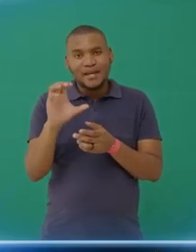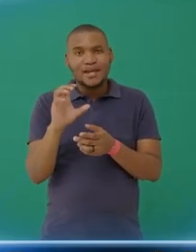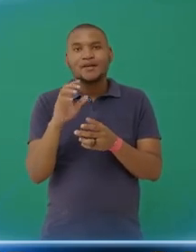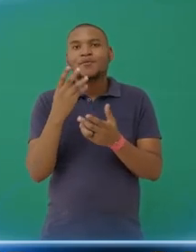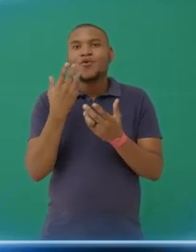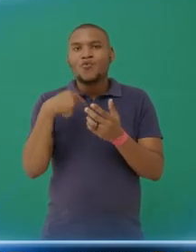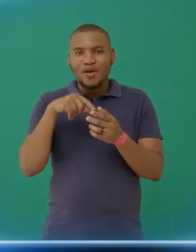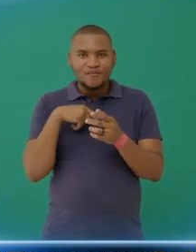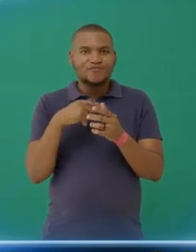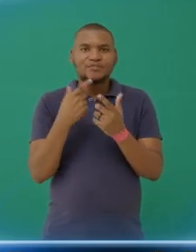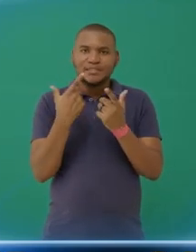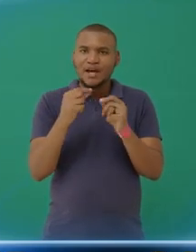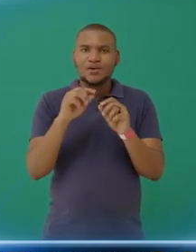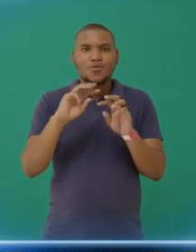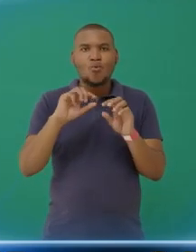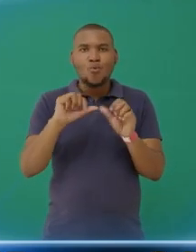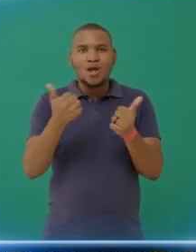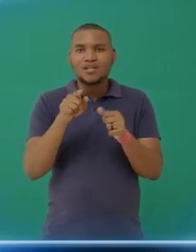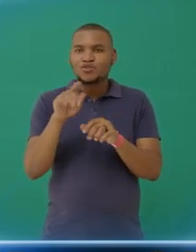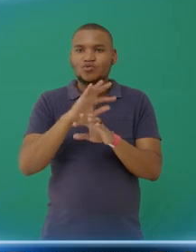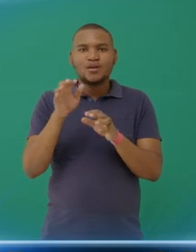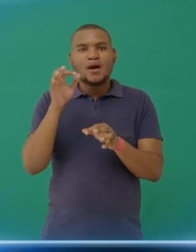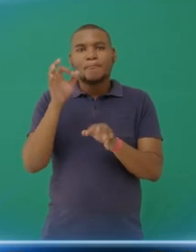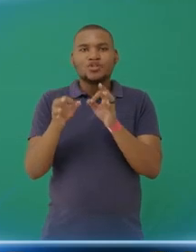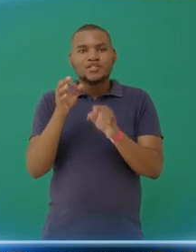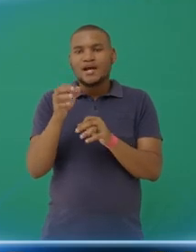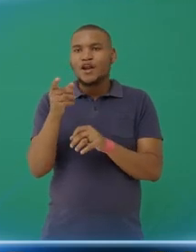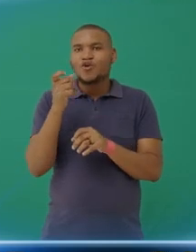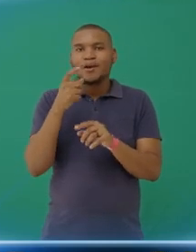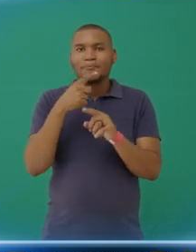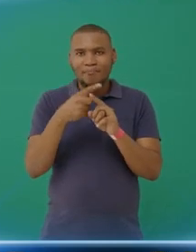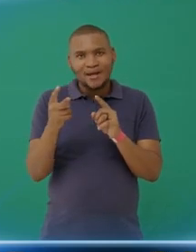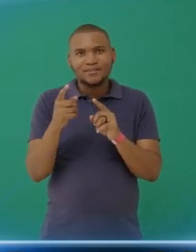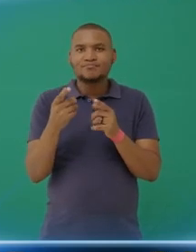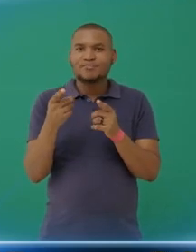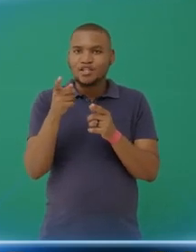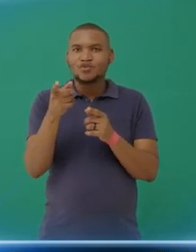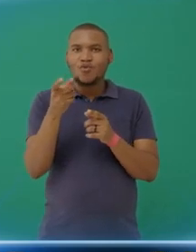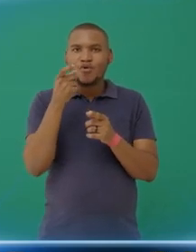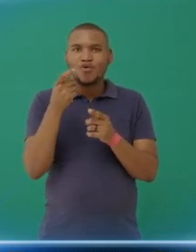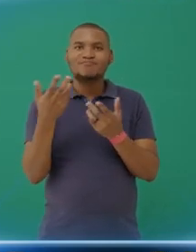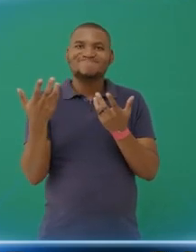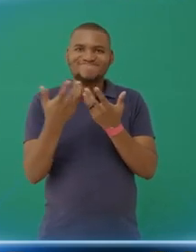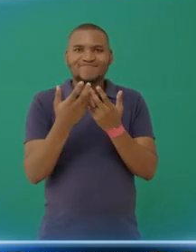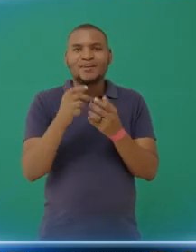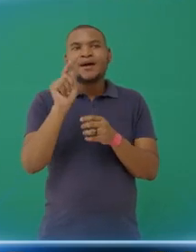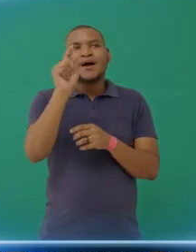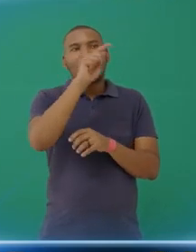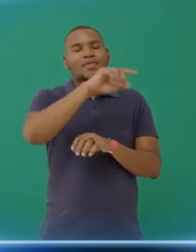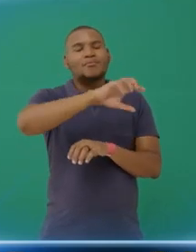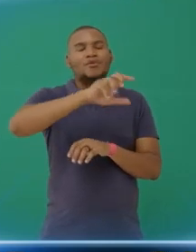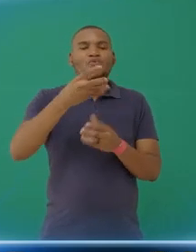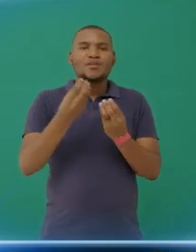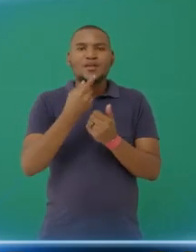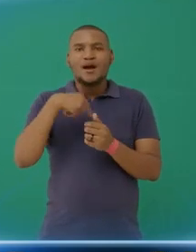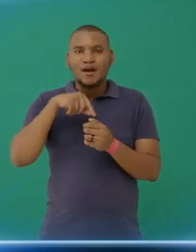other provinces. This is not a political call, Nasli. It's a call that is resonating across other provinces. It's a call that resonates with our